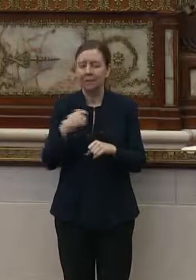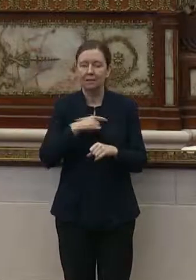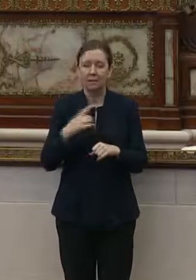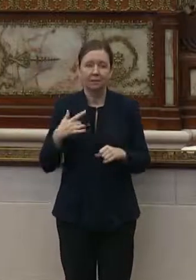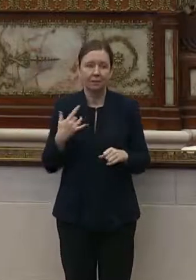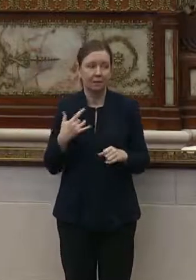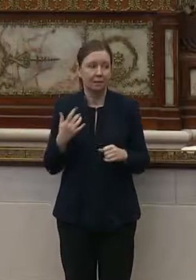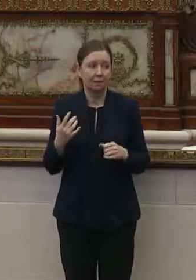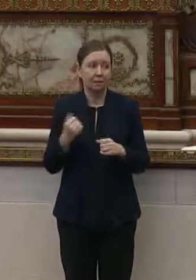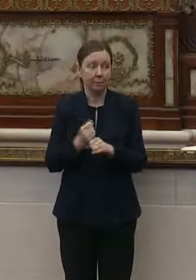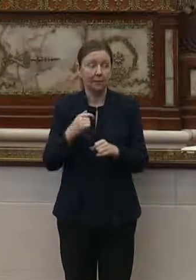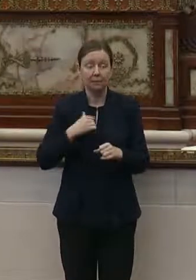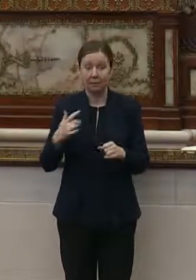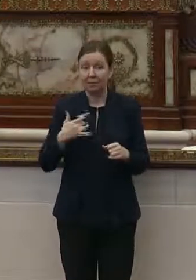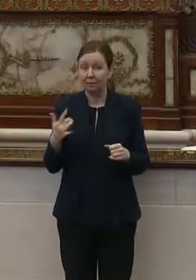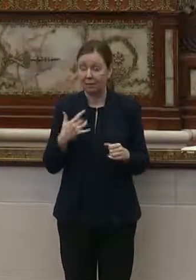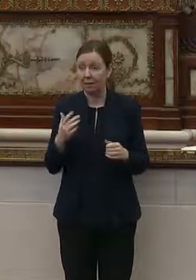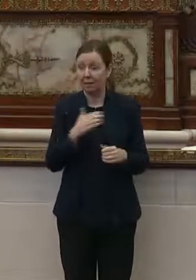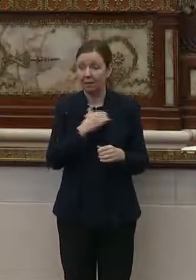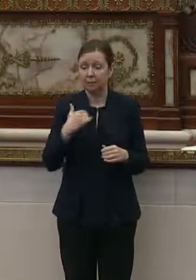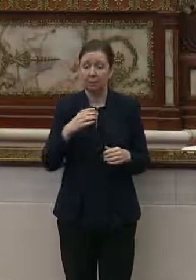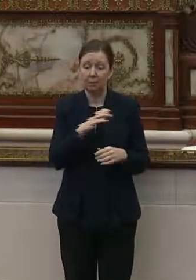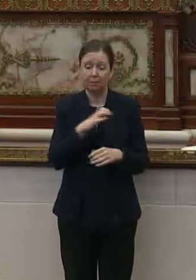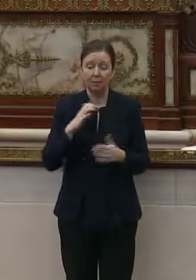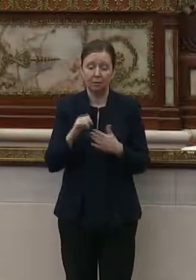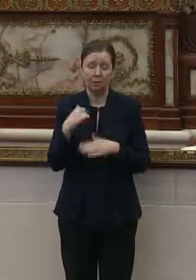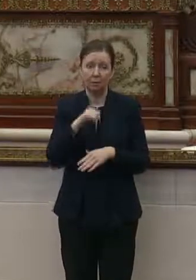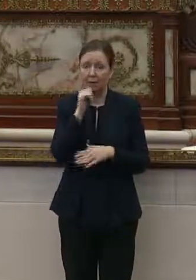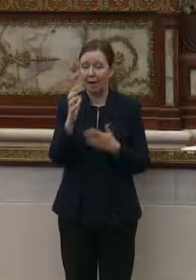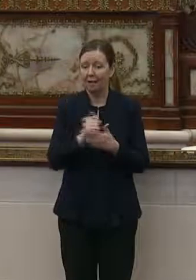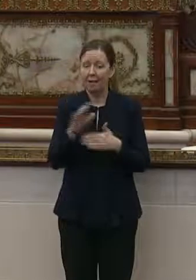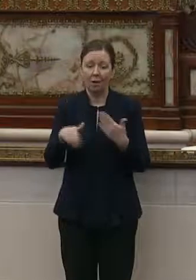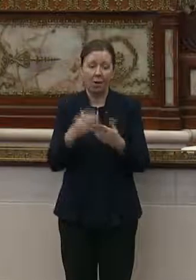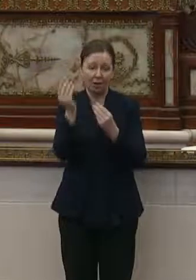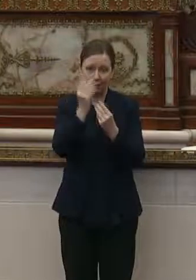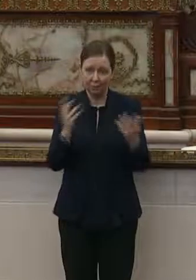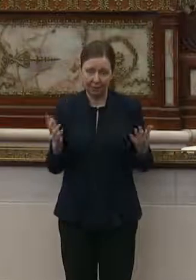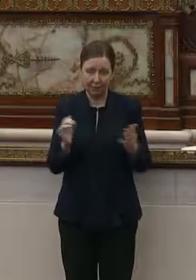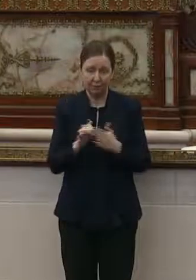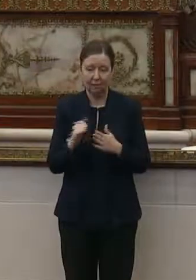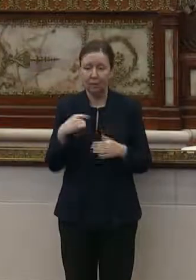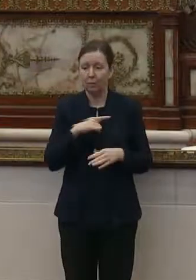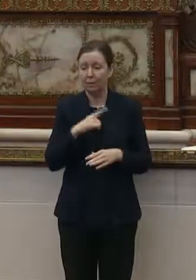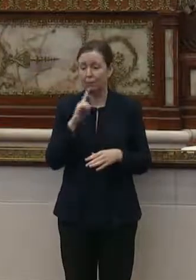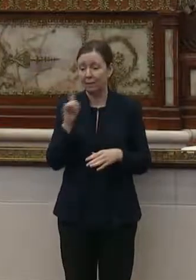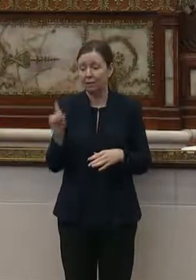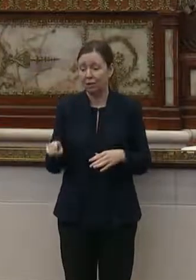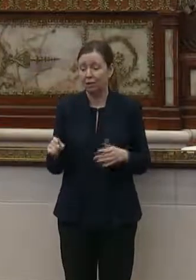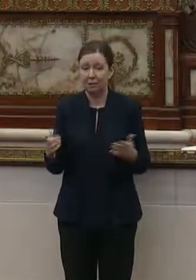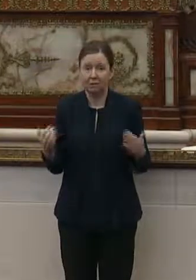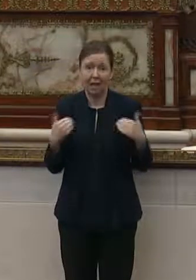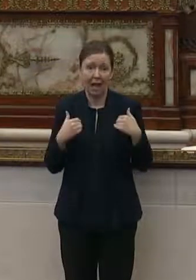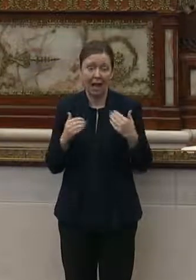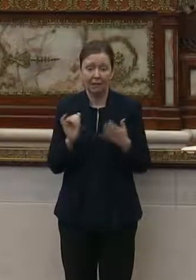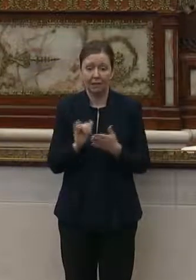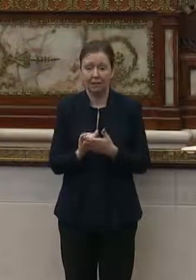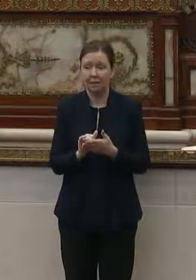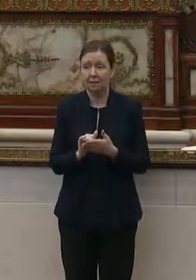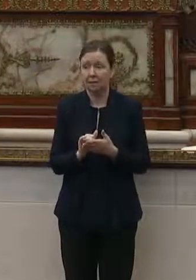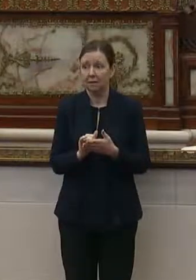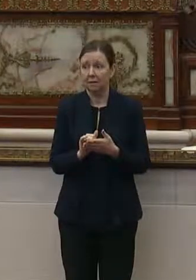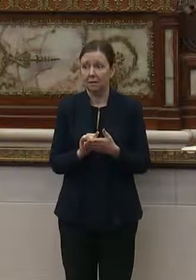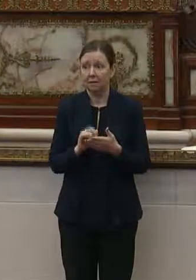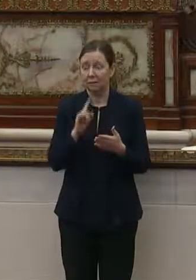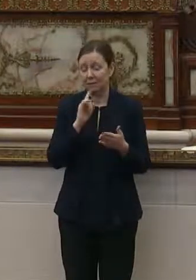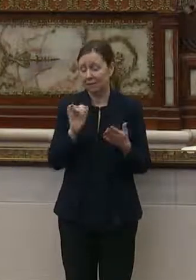or I'll just say it makes me feel as a member of council, that we're not getting all of the information that we really should have. And that draws a